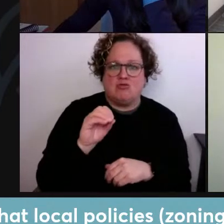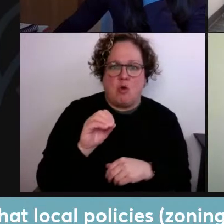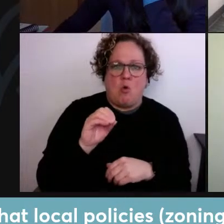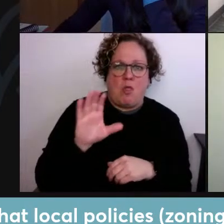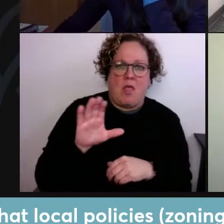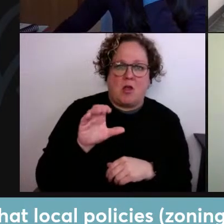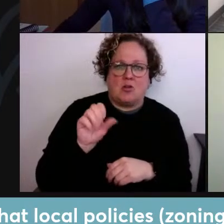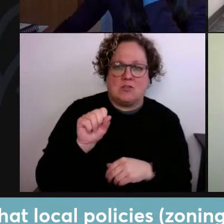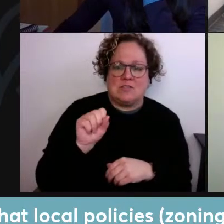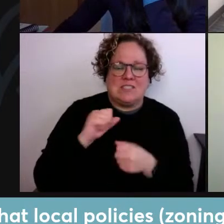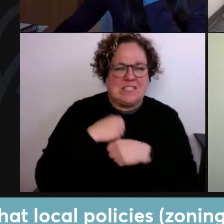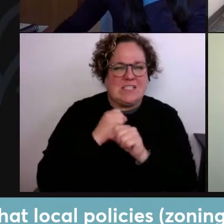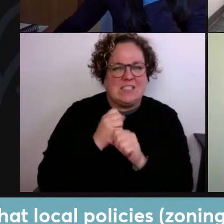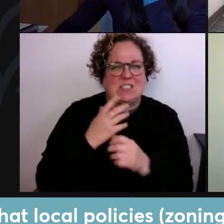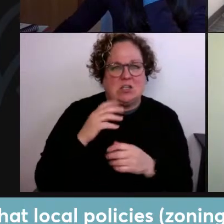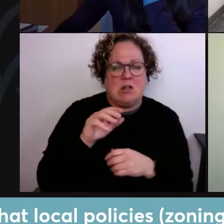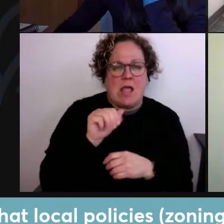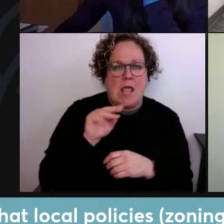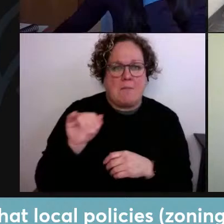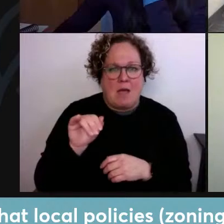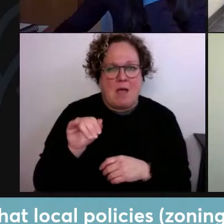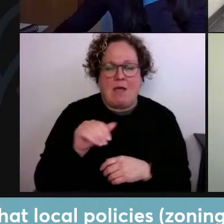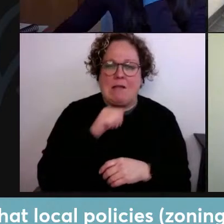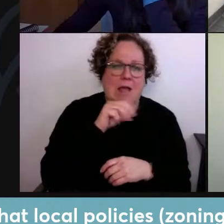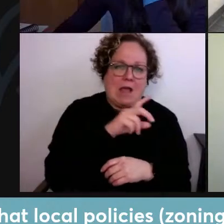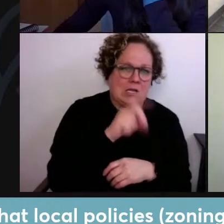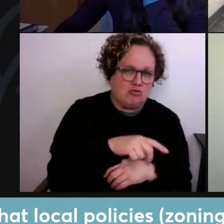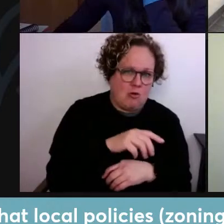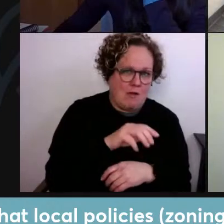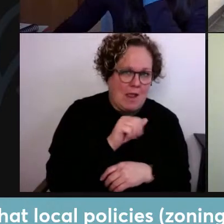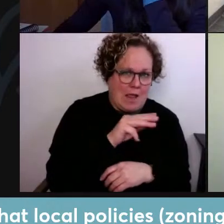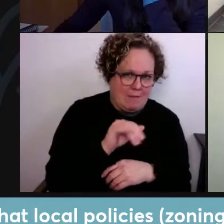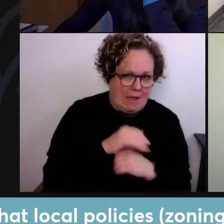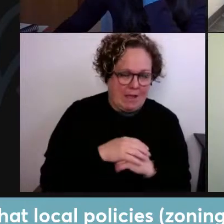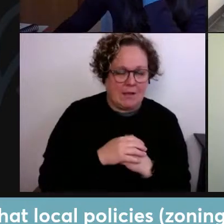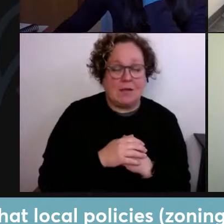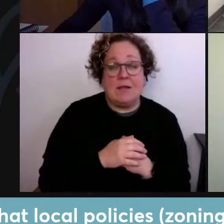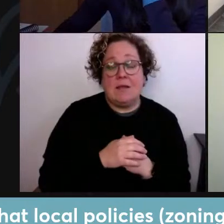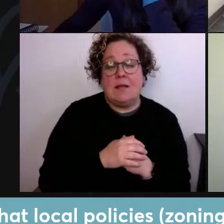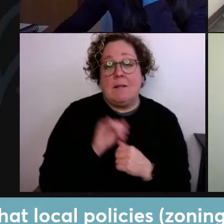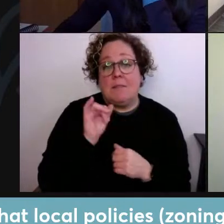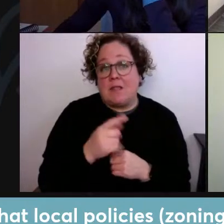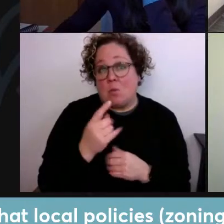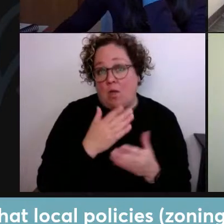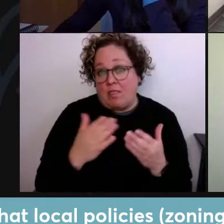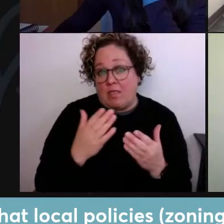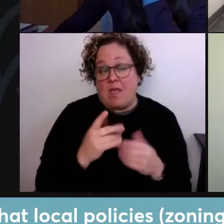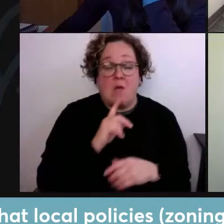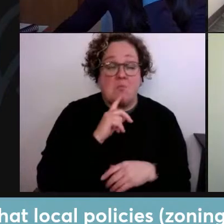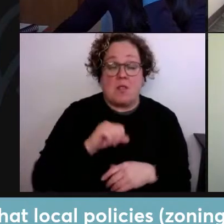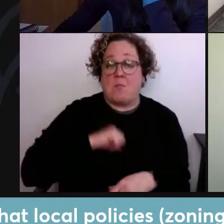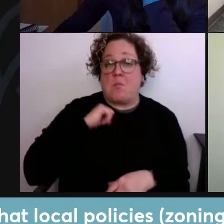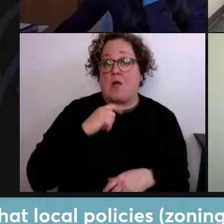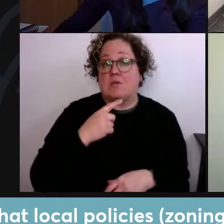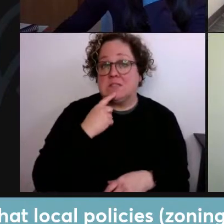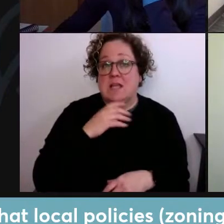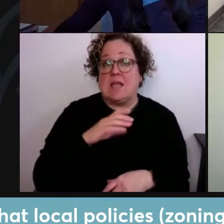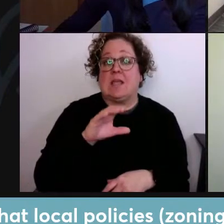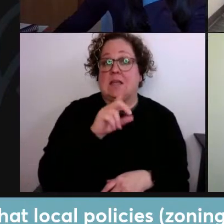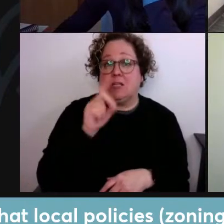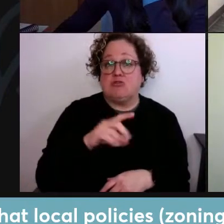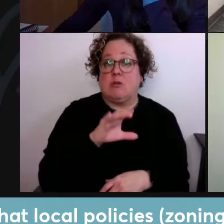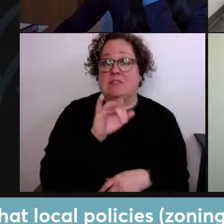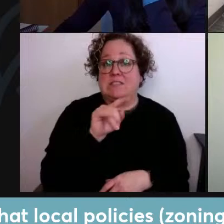AMI rather than a Detroit AMI. So I think that is one thing. I'm very proud to say that the Detroit City Council adopted